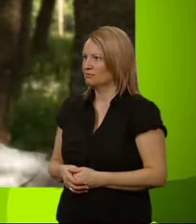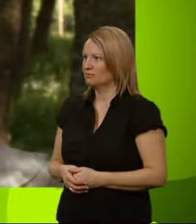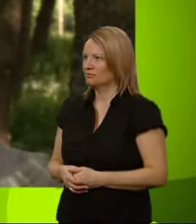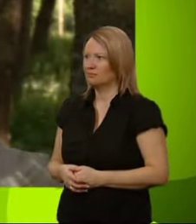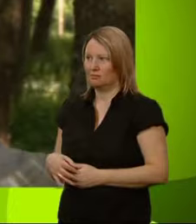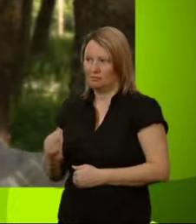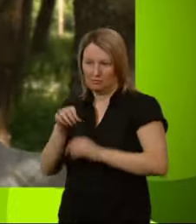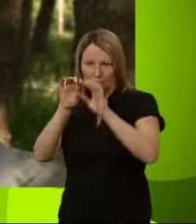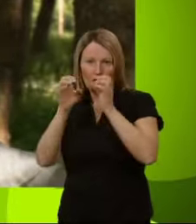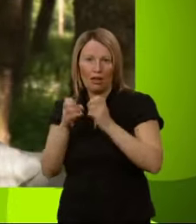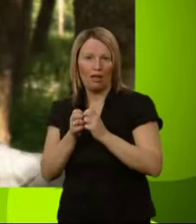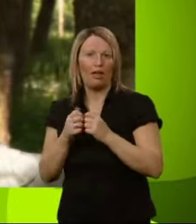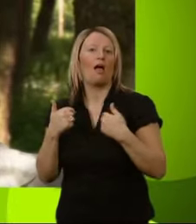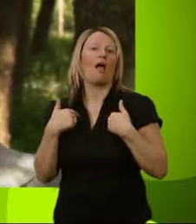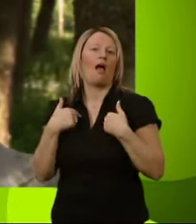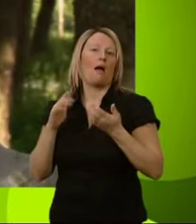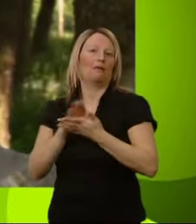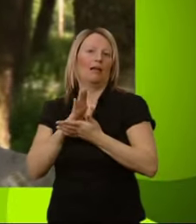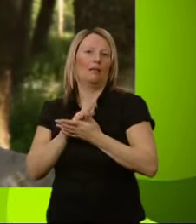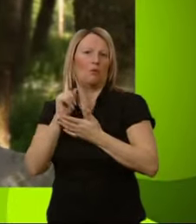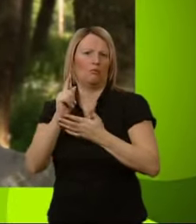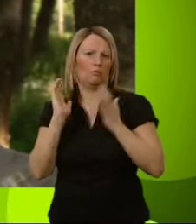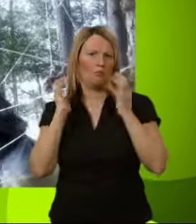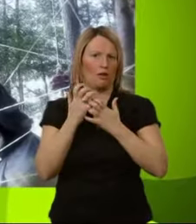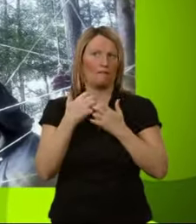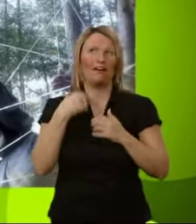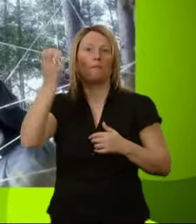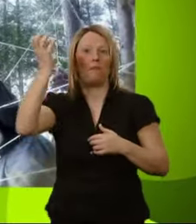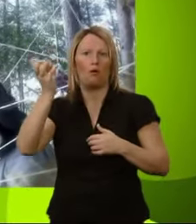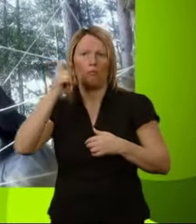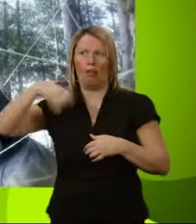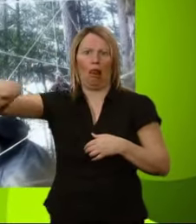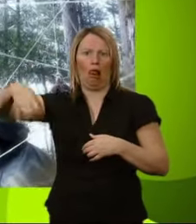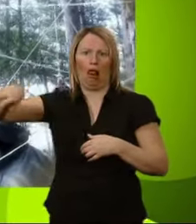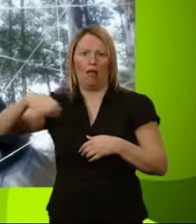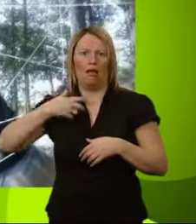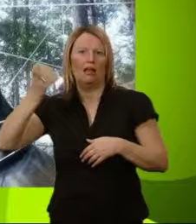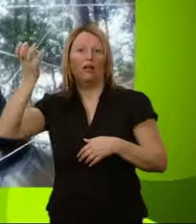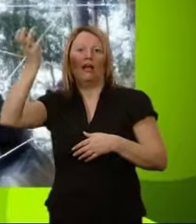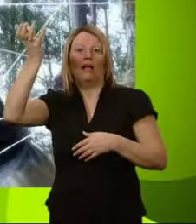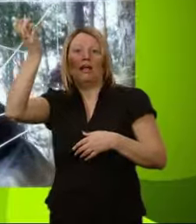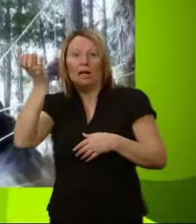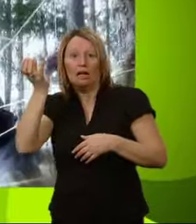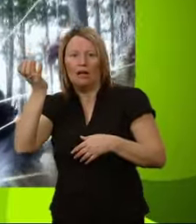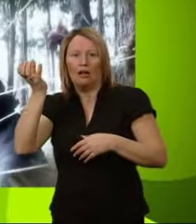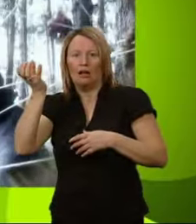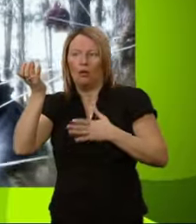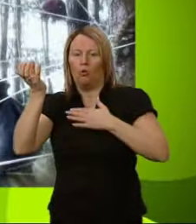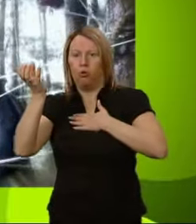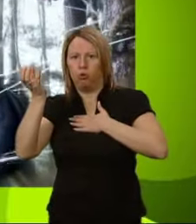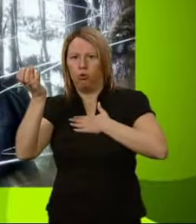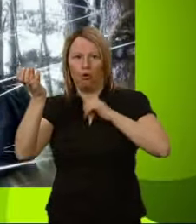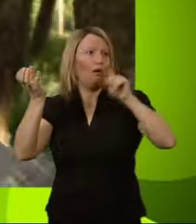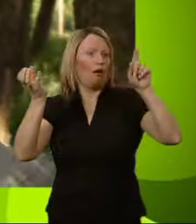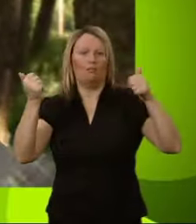Once I'd got to the ring, I was quite happy, but I was a bit worried whether I might pull it and it would hit a bell.